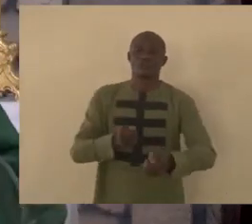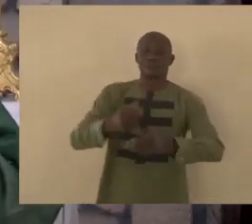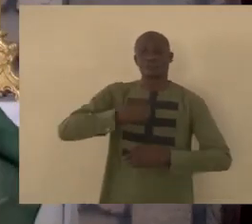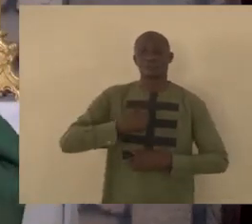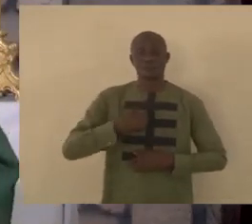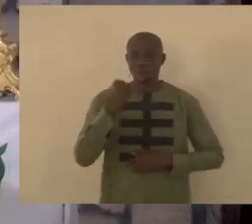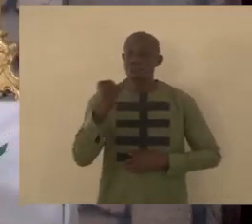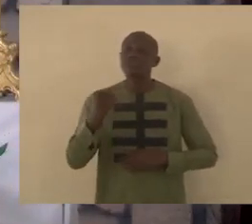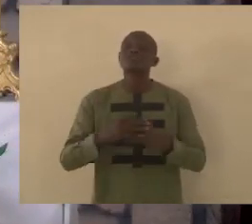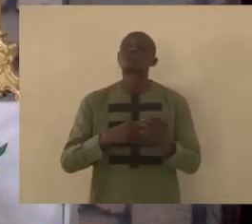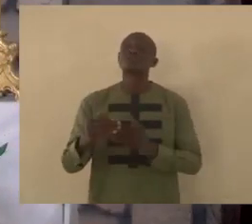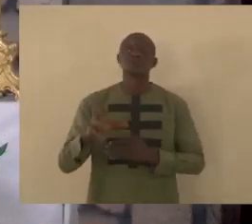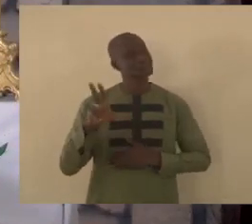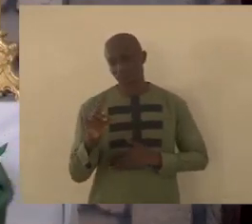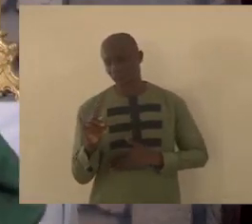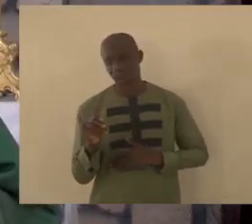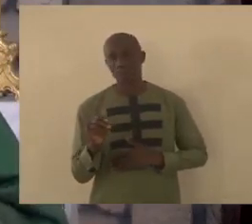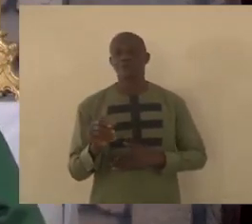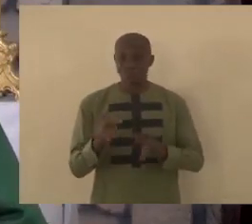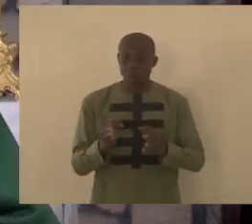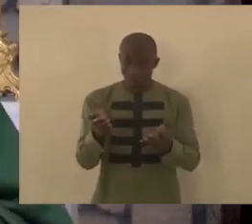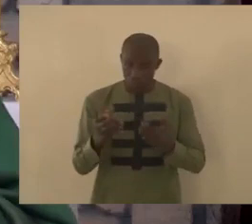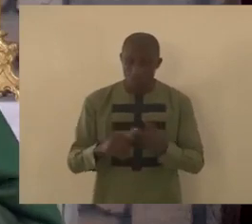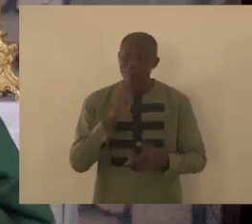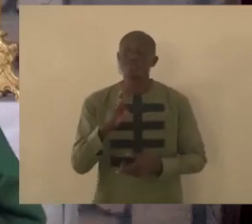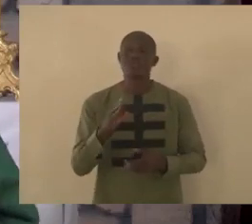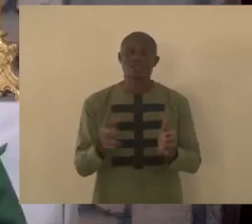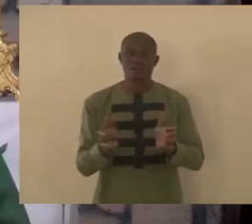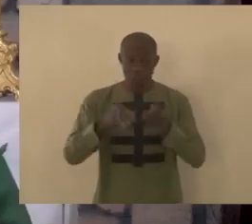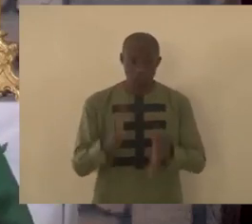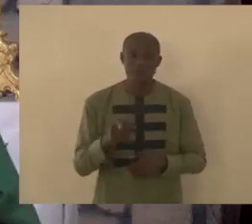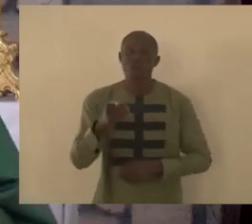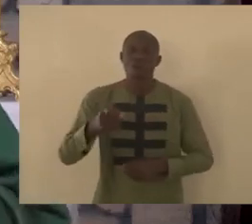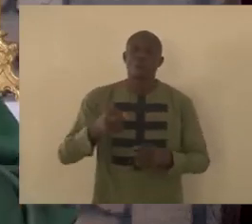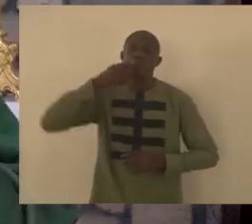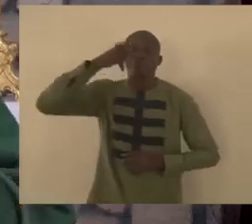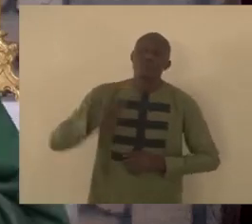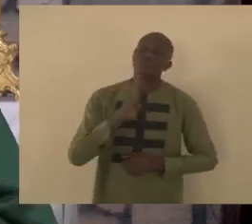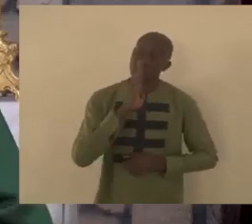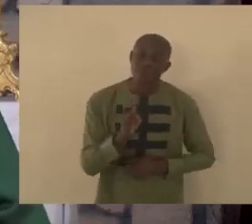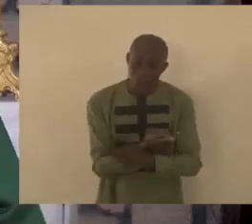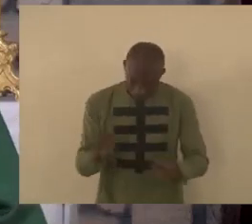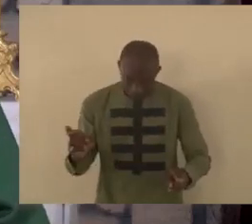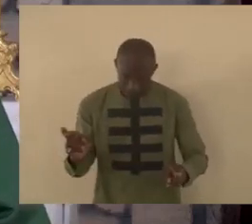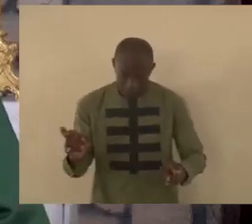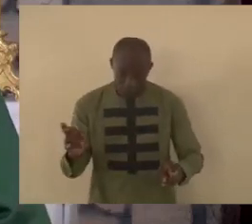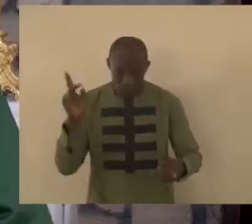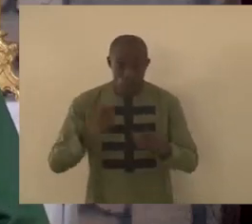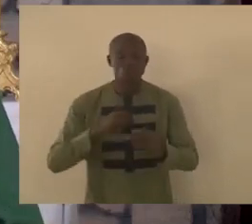carrying crosses. Is it convenient? It is not. So if you want to be a Christian, you must be ready to do